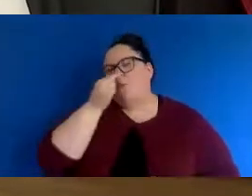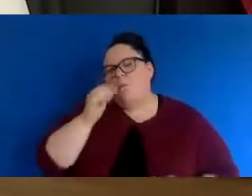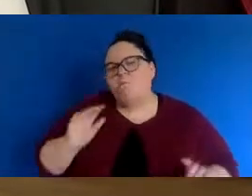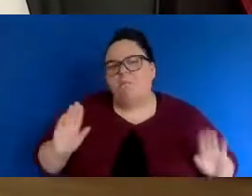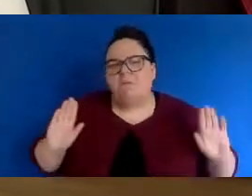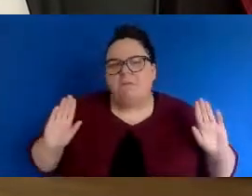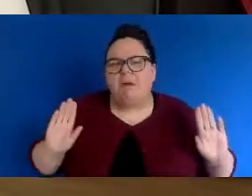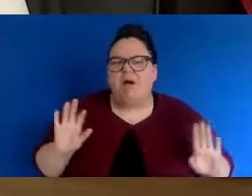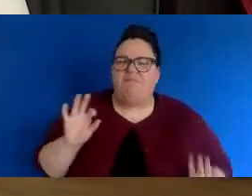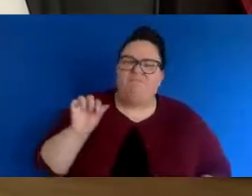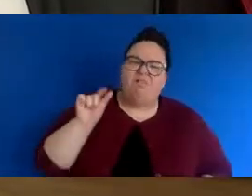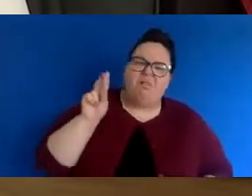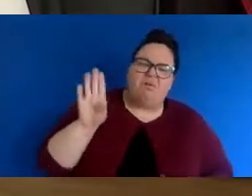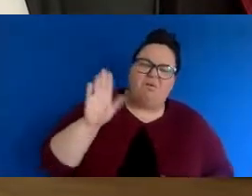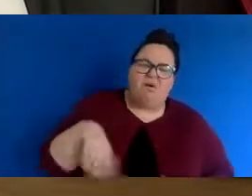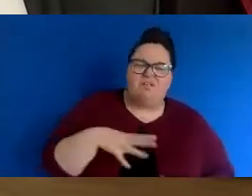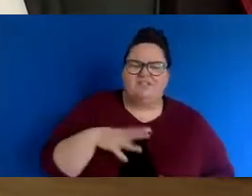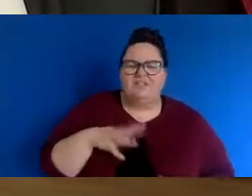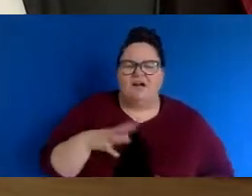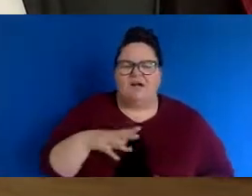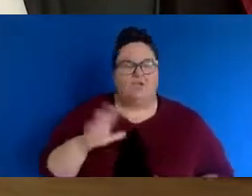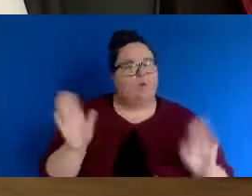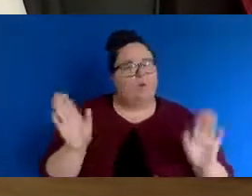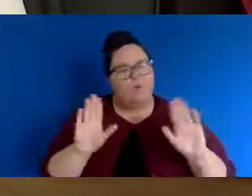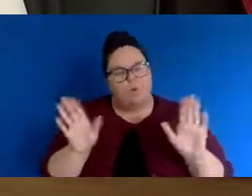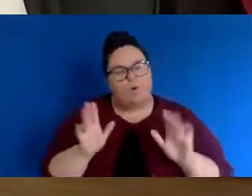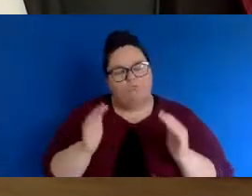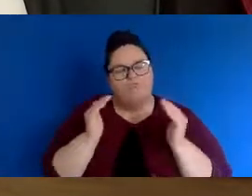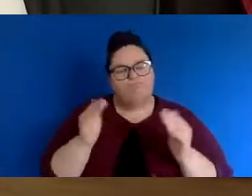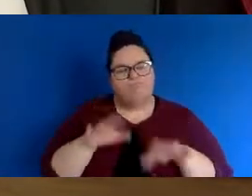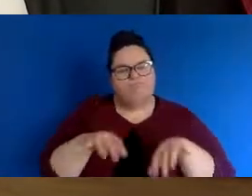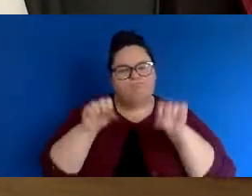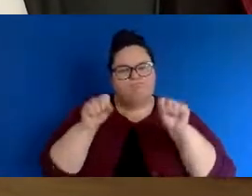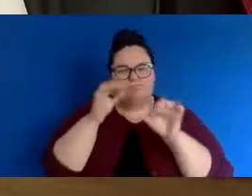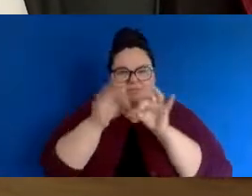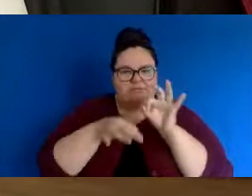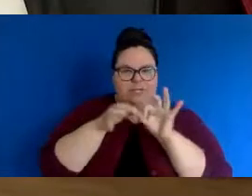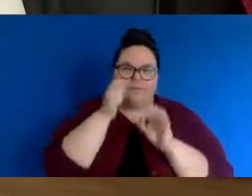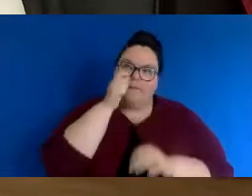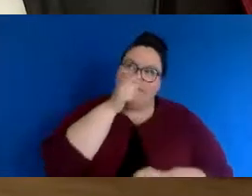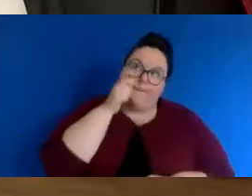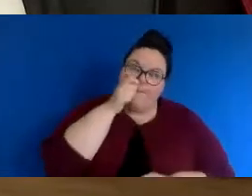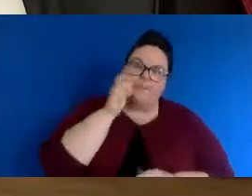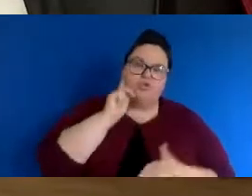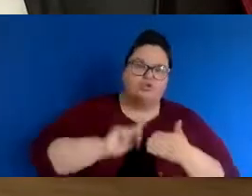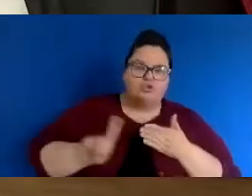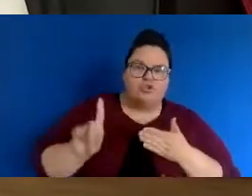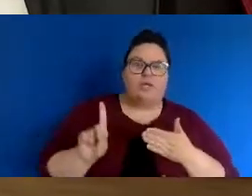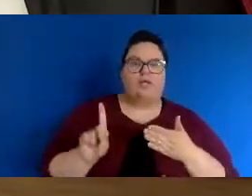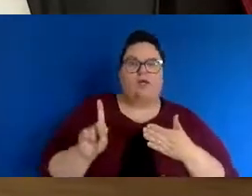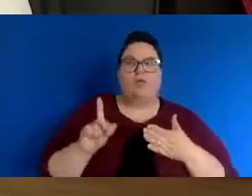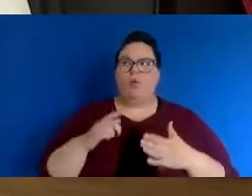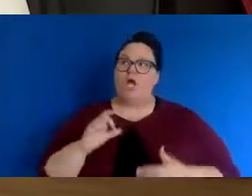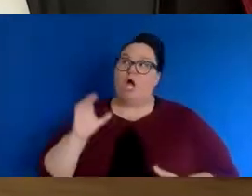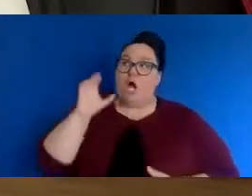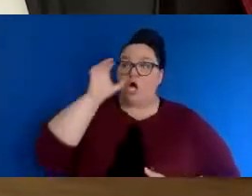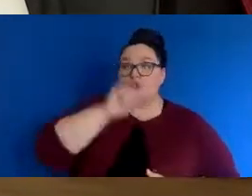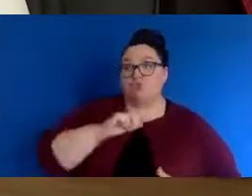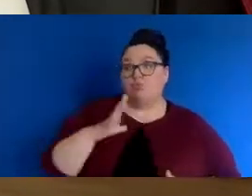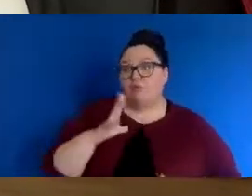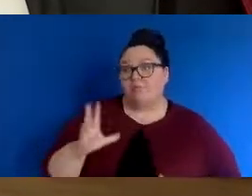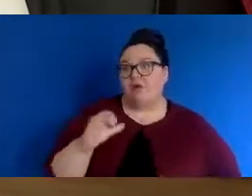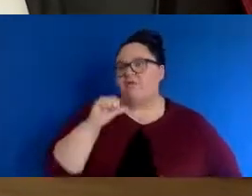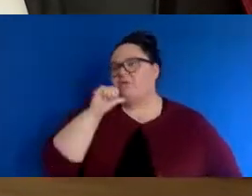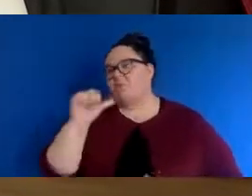please get tested when symptoms appear. It is very, very important that we continue to do this and not make assumptions about what could